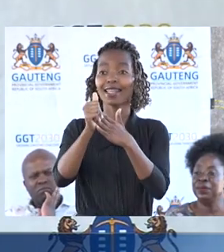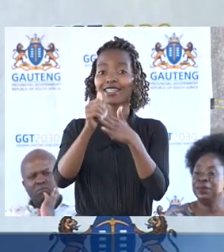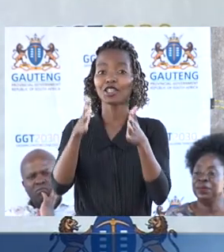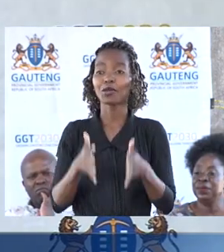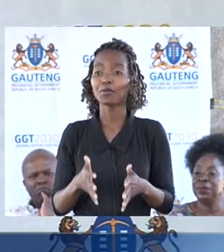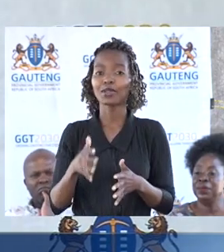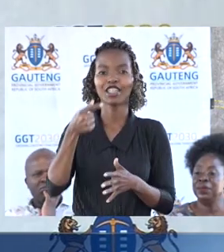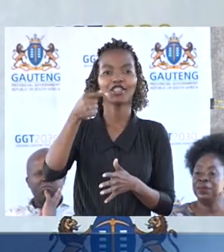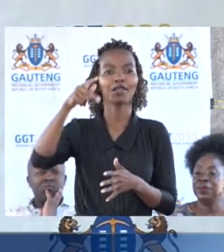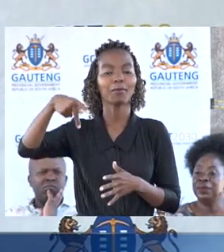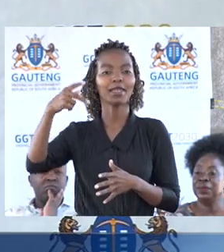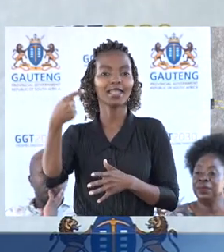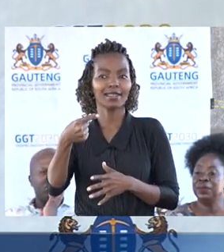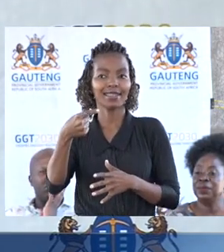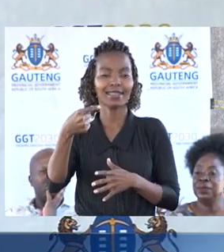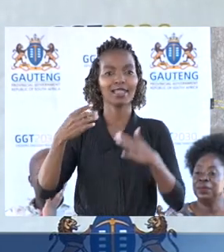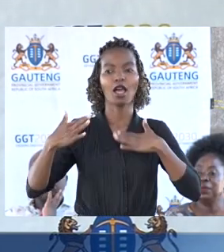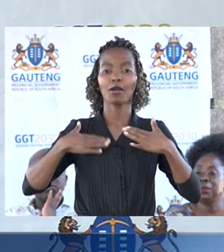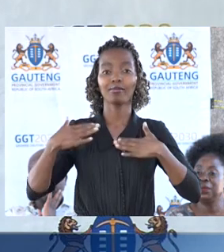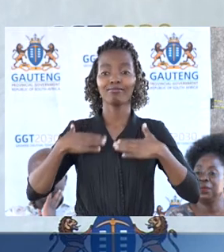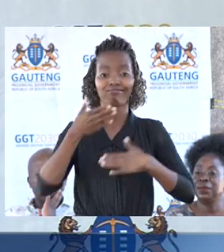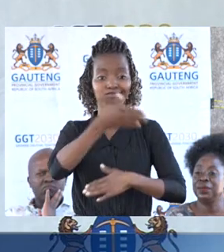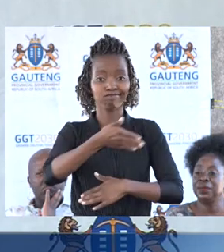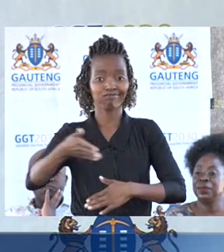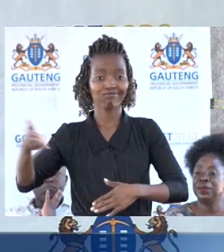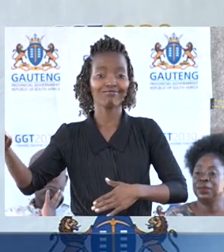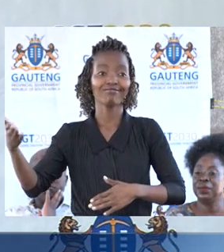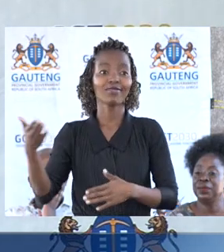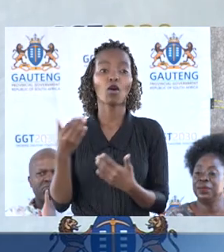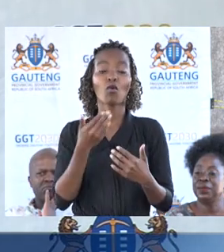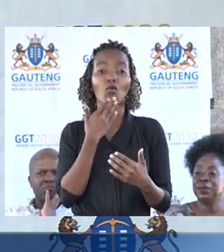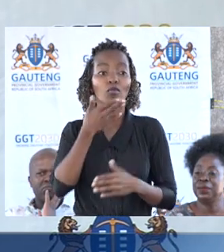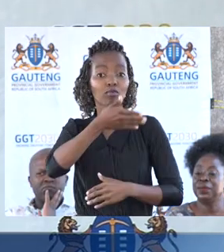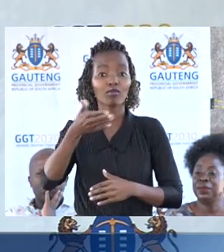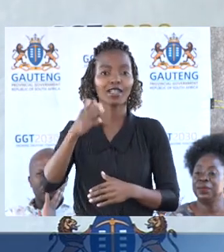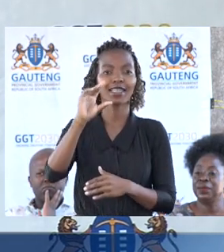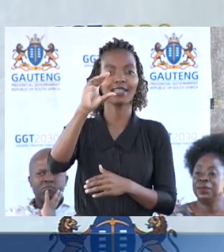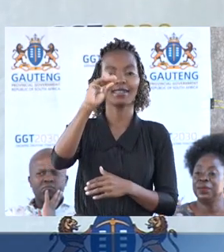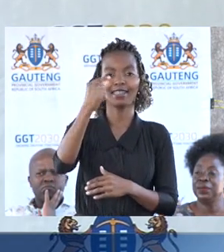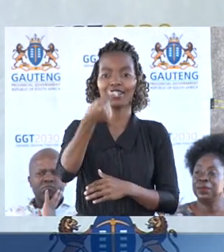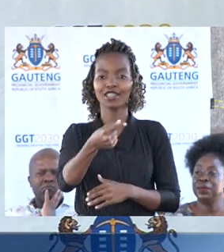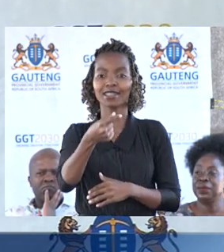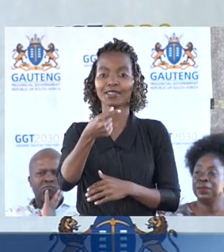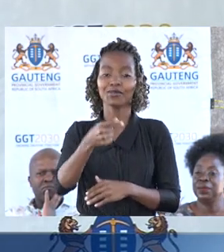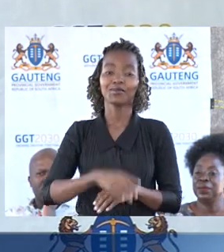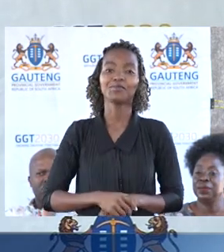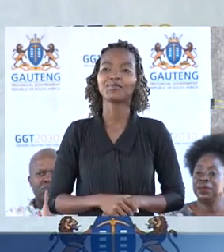of GPG in administration, represented here by our DG, Ntate